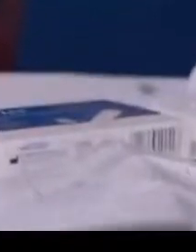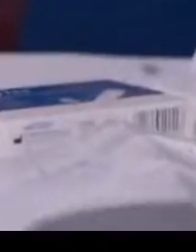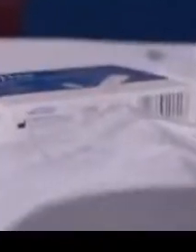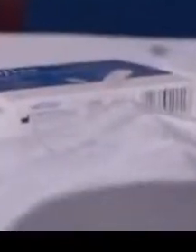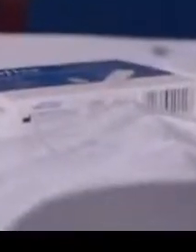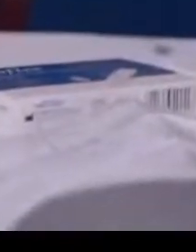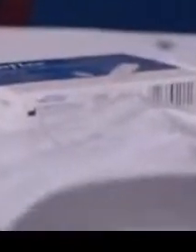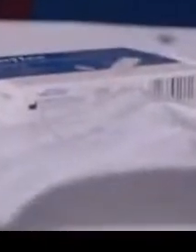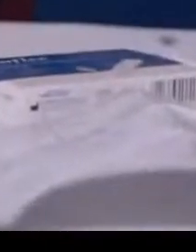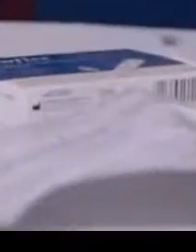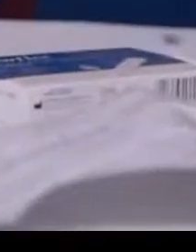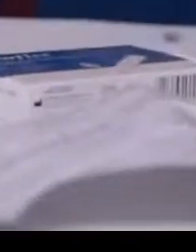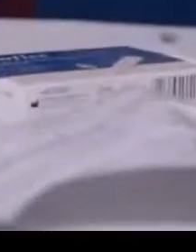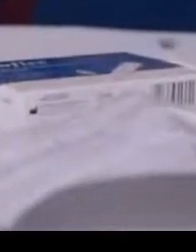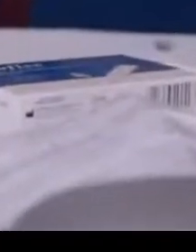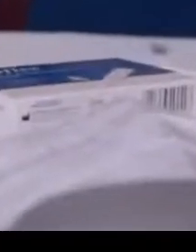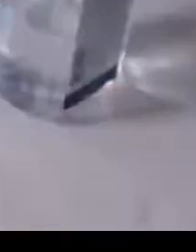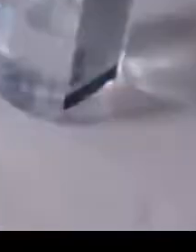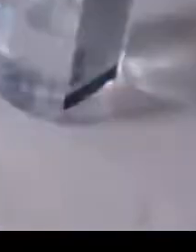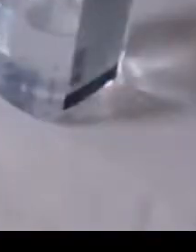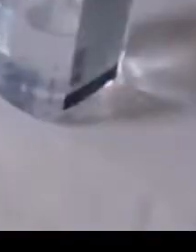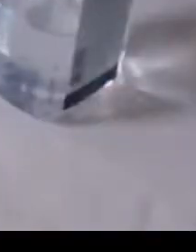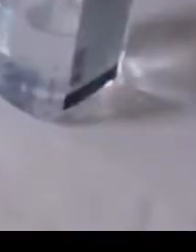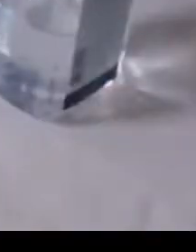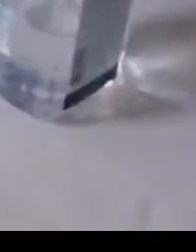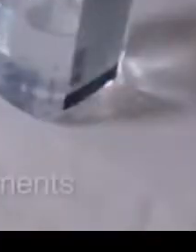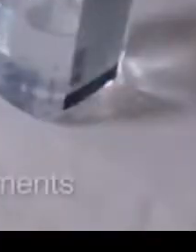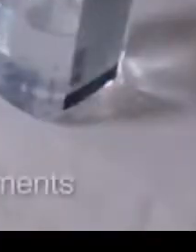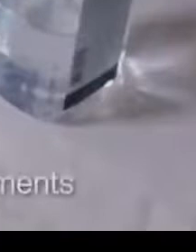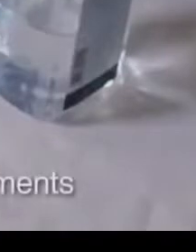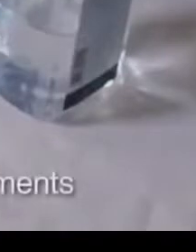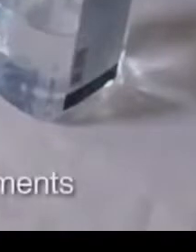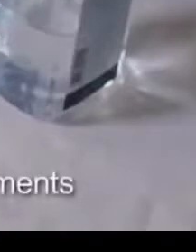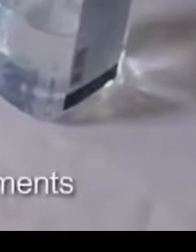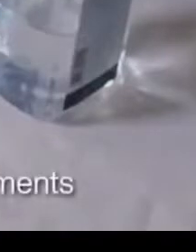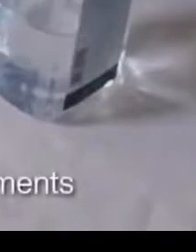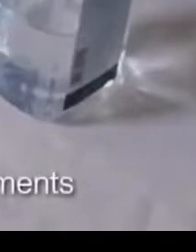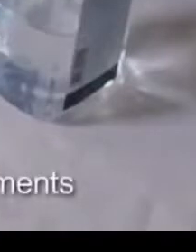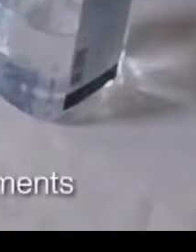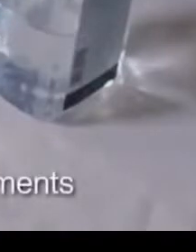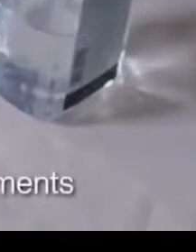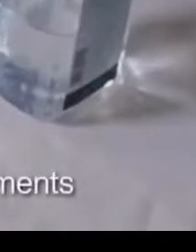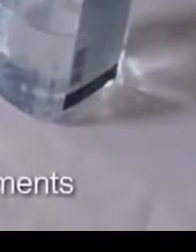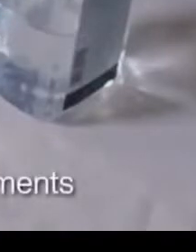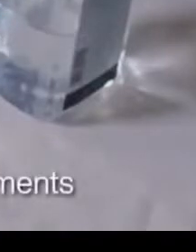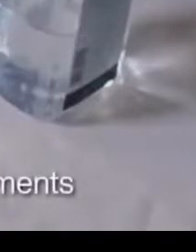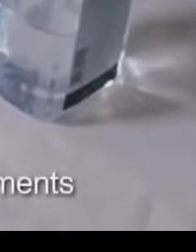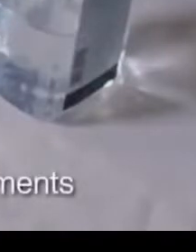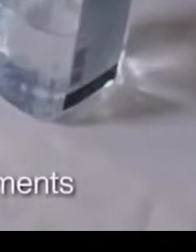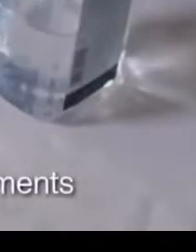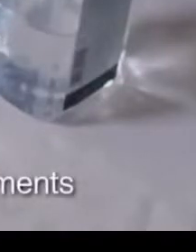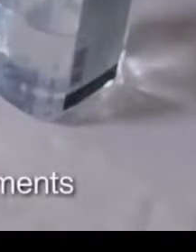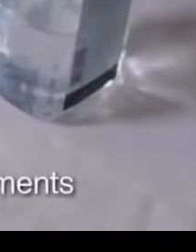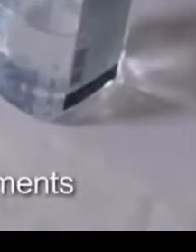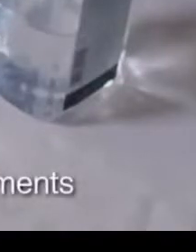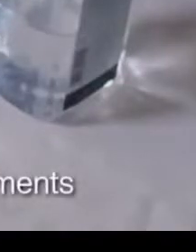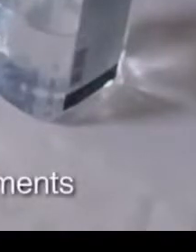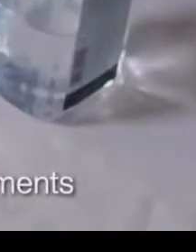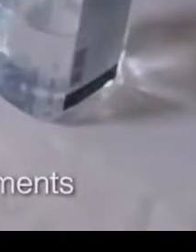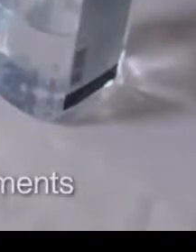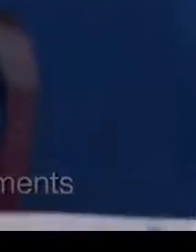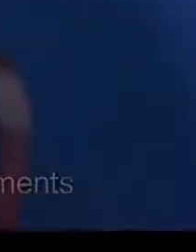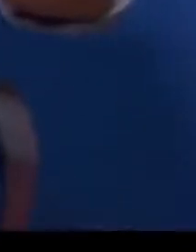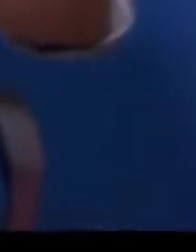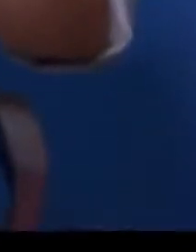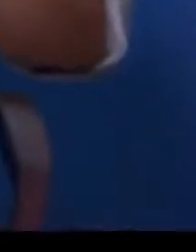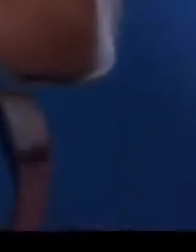for specimen, and I'm going to put 4 drops onto here, and then dispose of this safely into the plastic bag